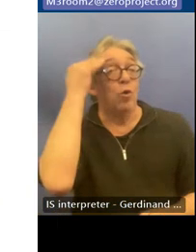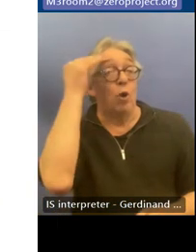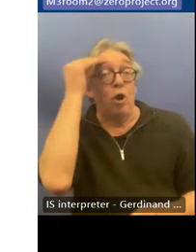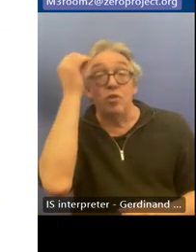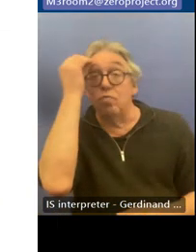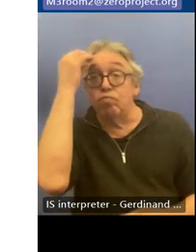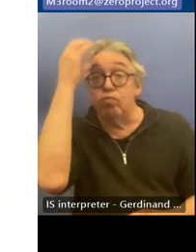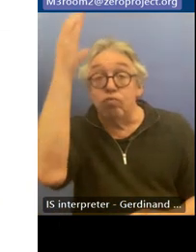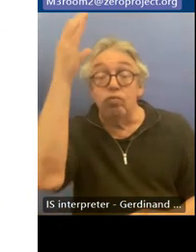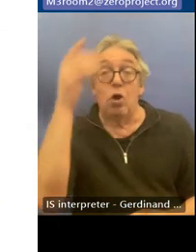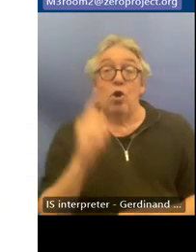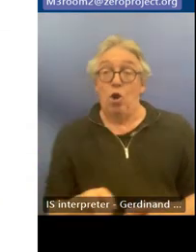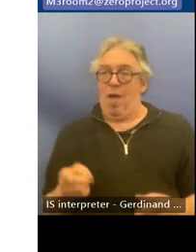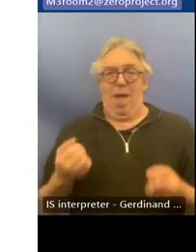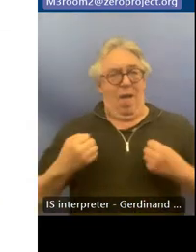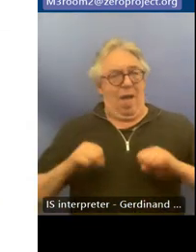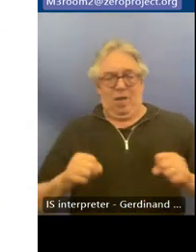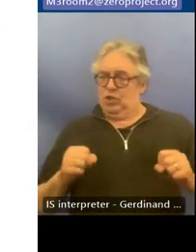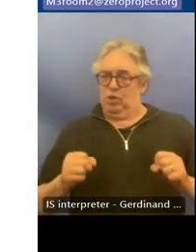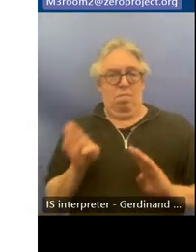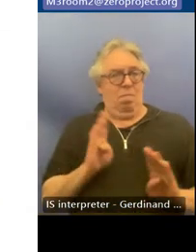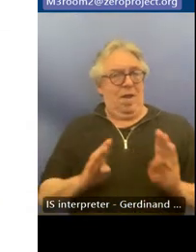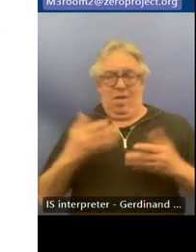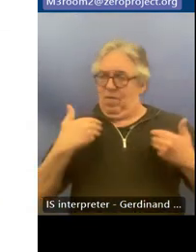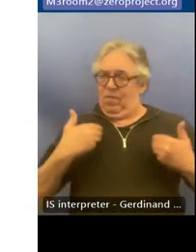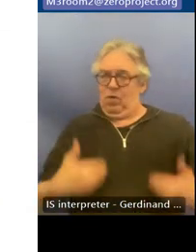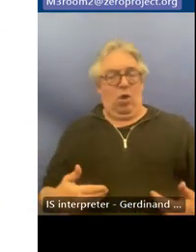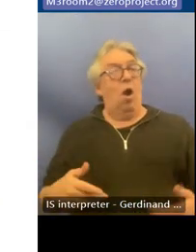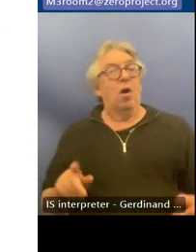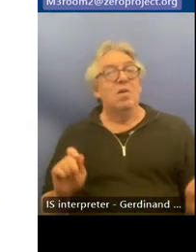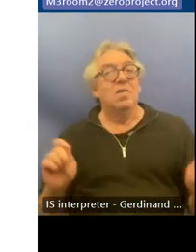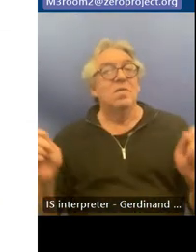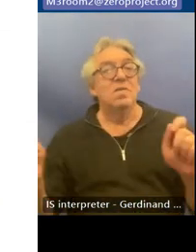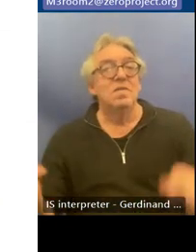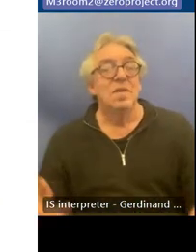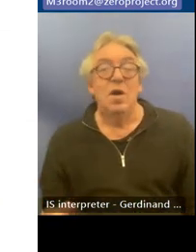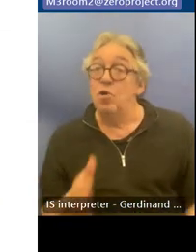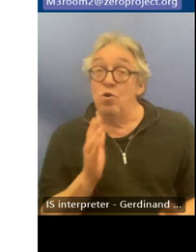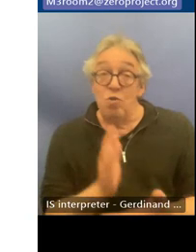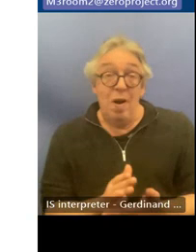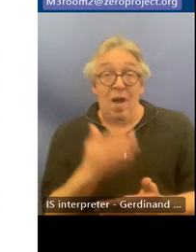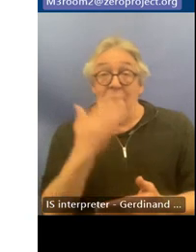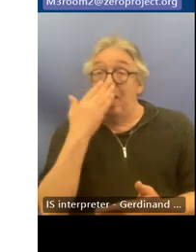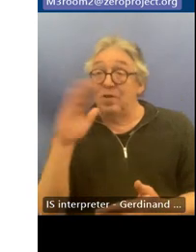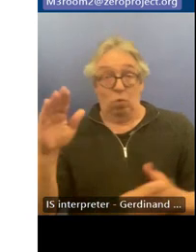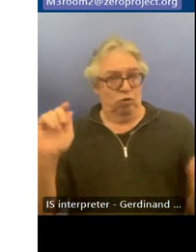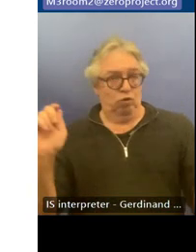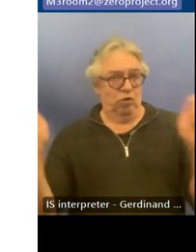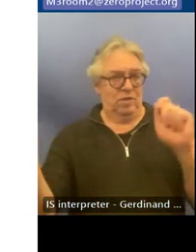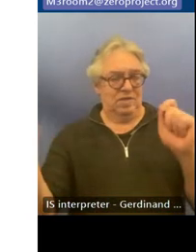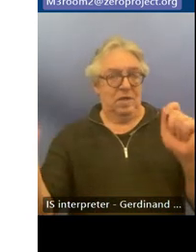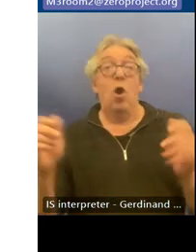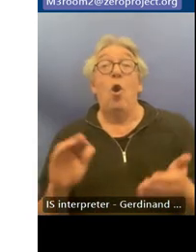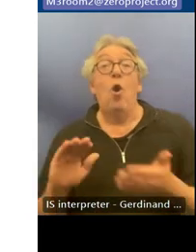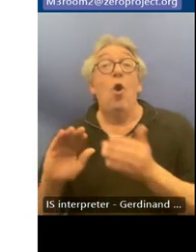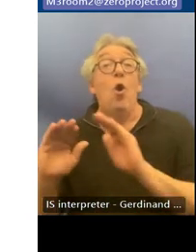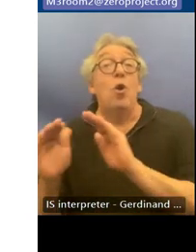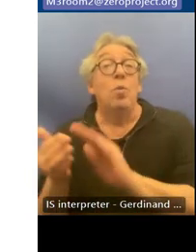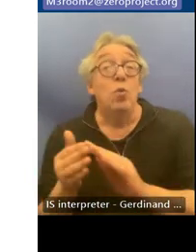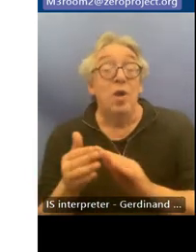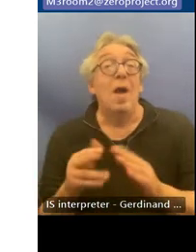and behavior. So we are changing mindsets in the community. And when we say the community, we're talking about people with